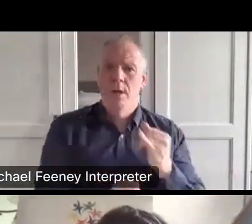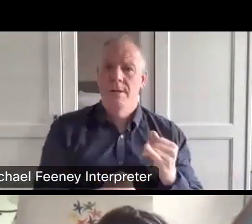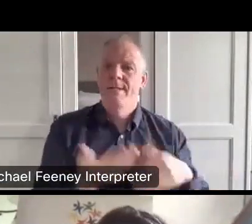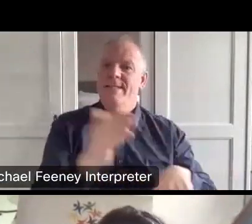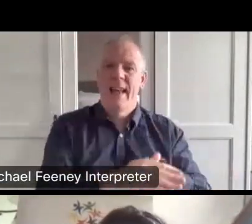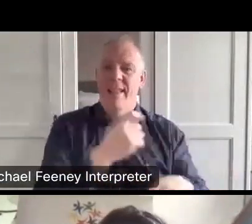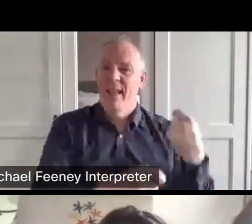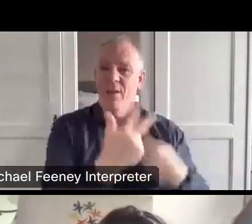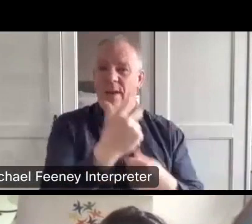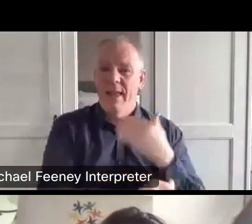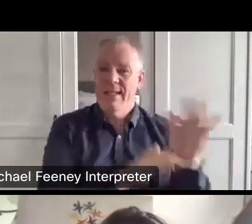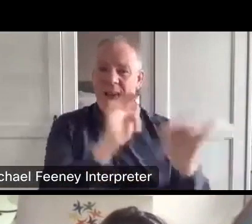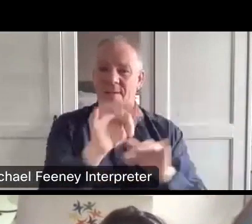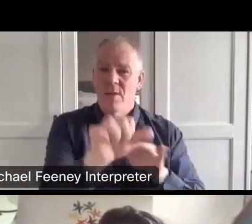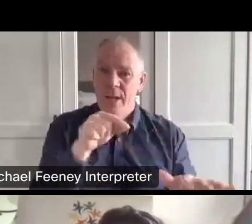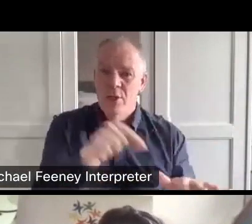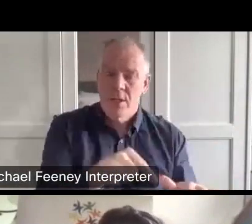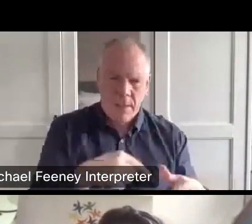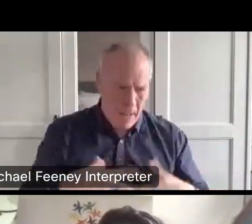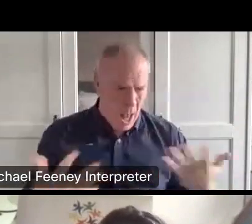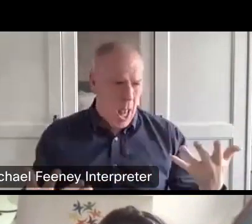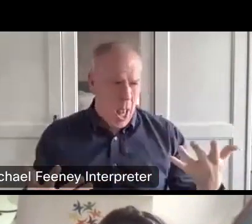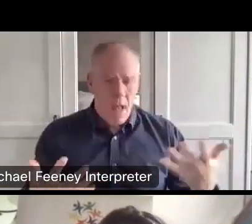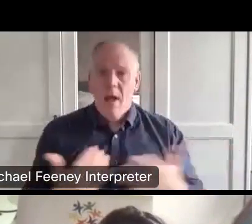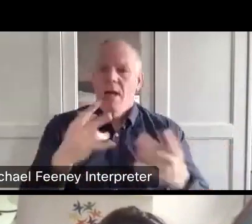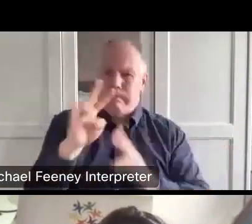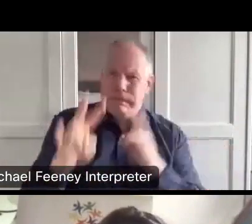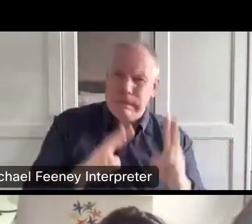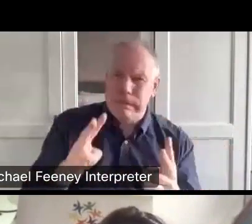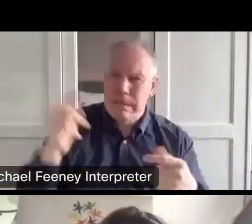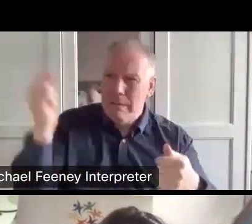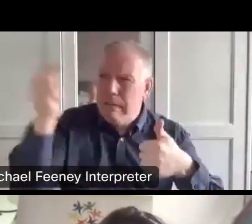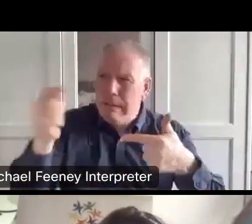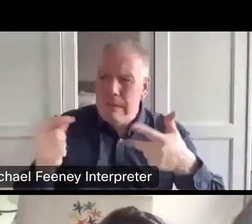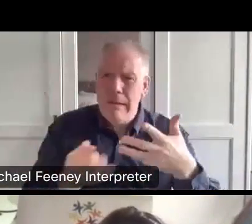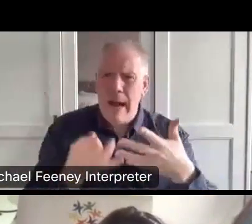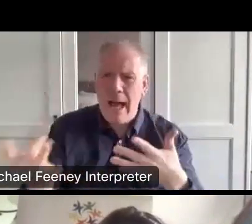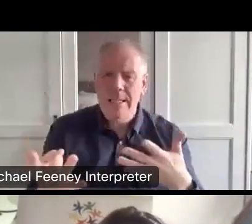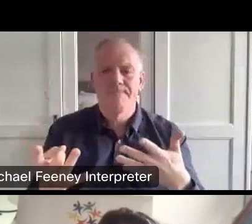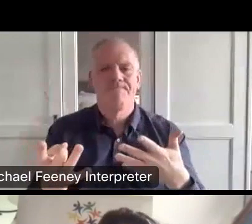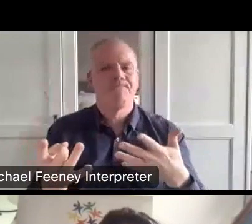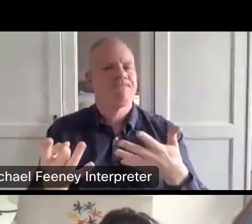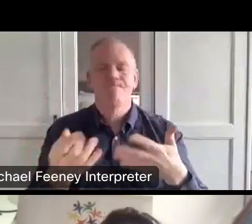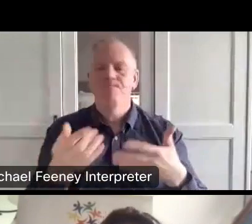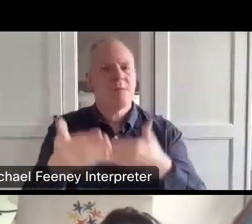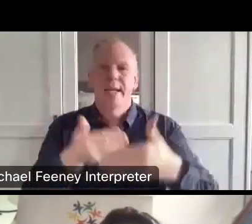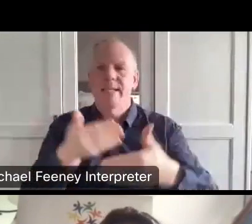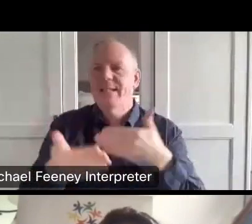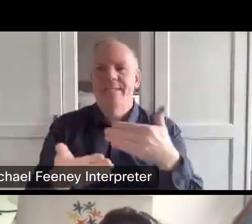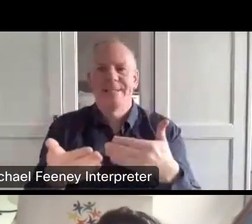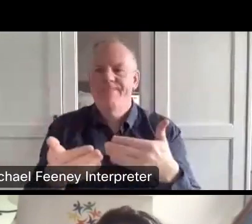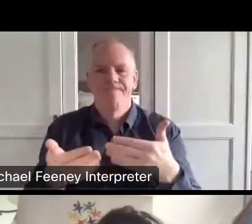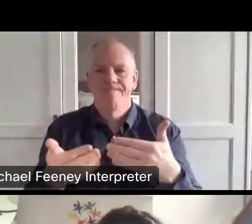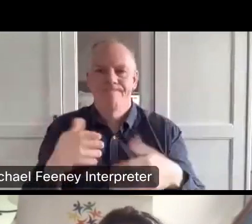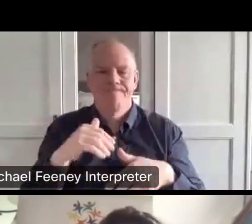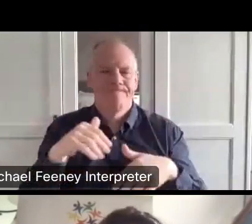3 days of the operation. So I had a huge amount of questions. And I just thought the whole process, I just was very